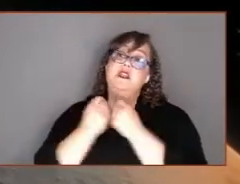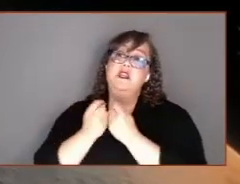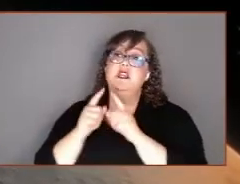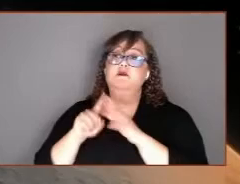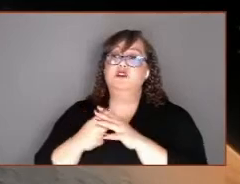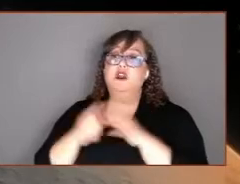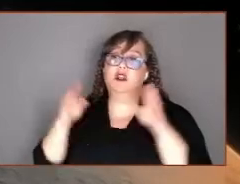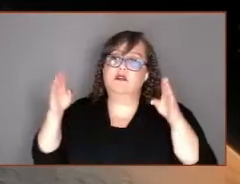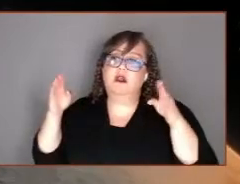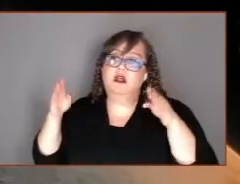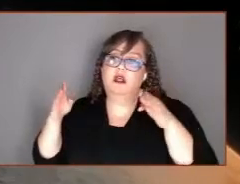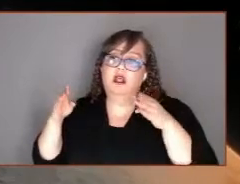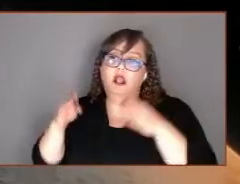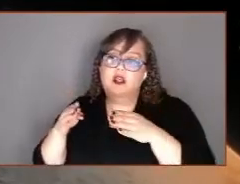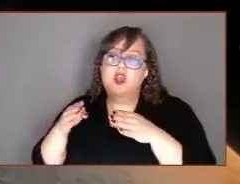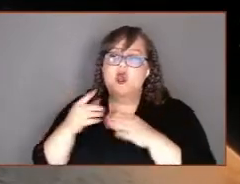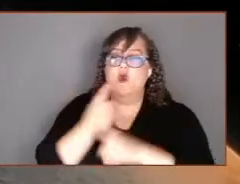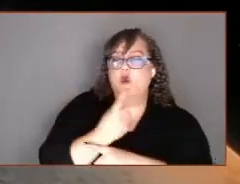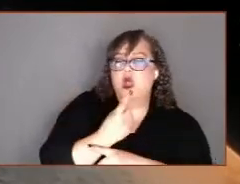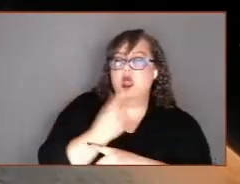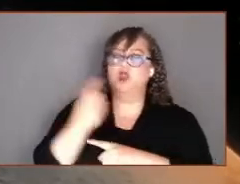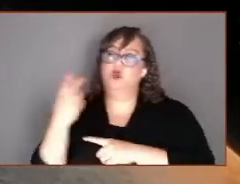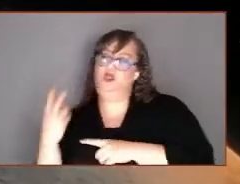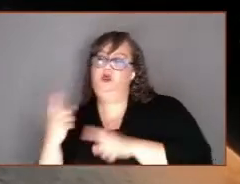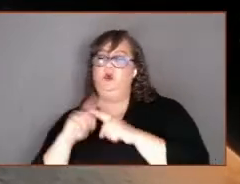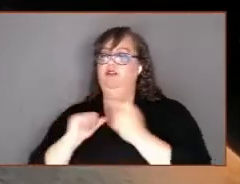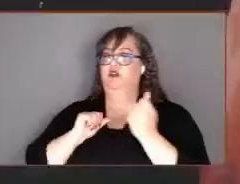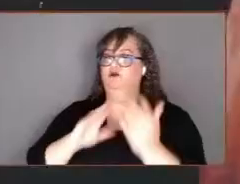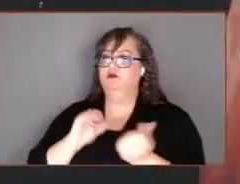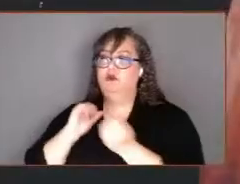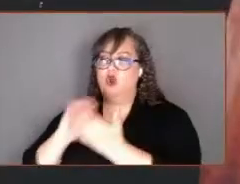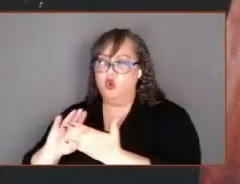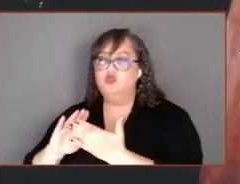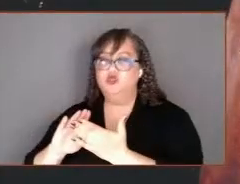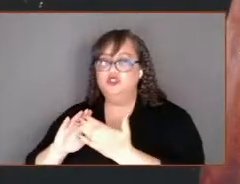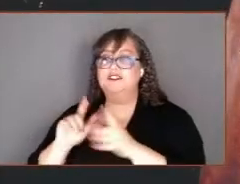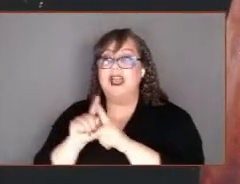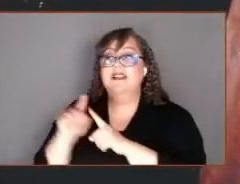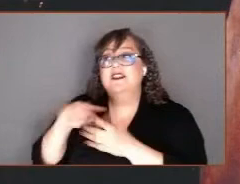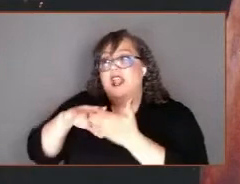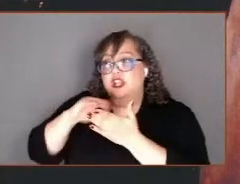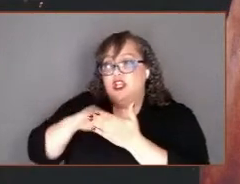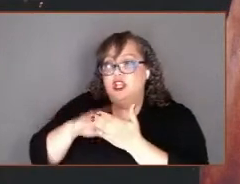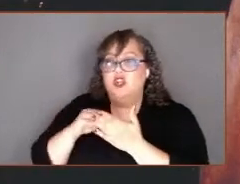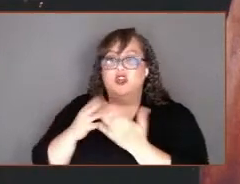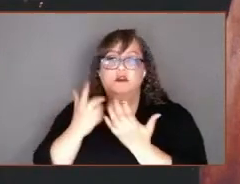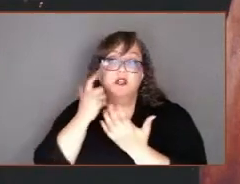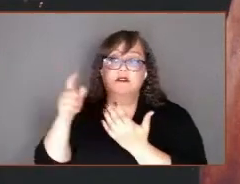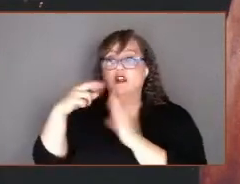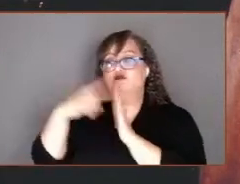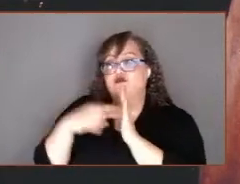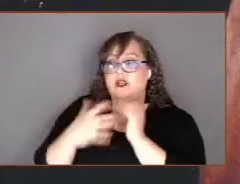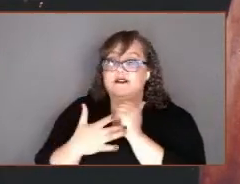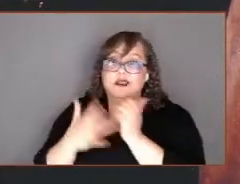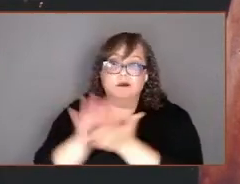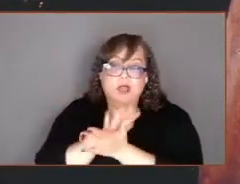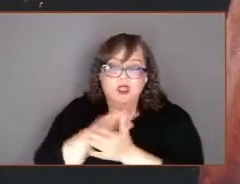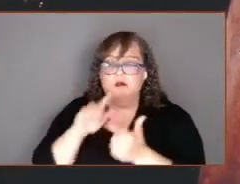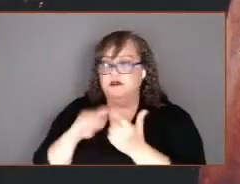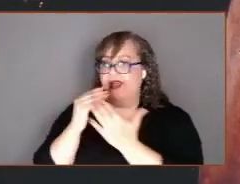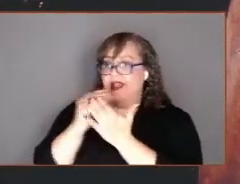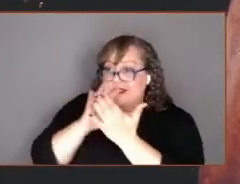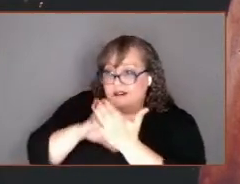or two approaches as they learn through reading technical papers and lessons learned and all the knowledge capture that we do,